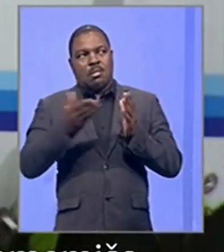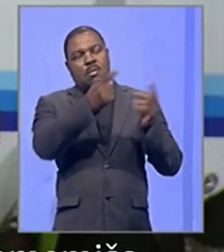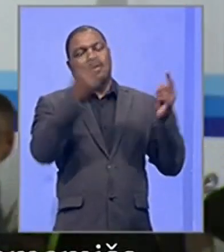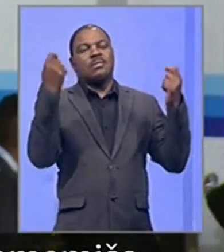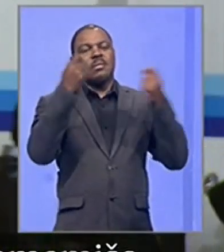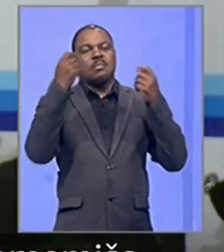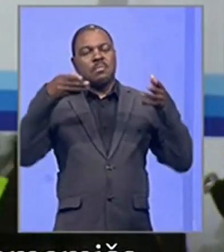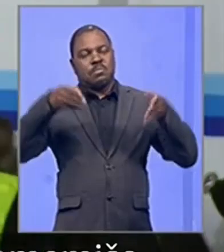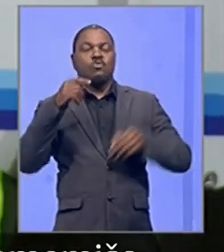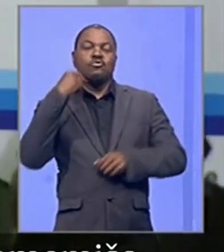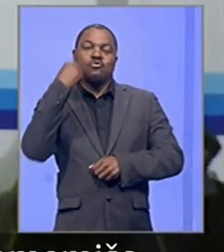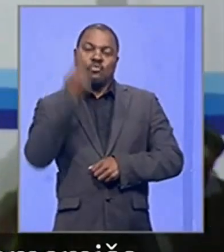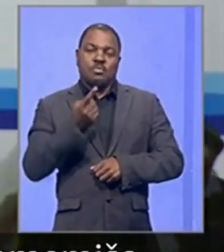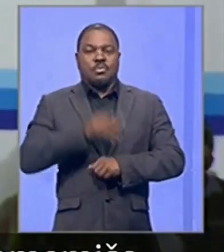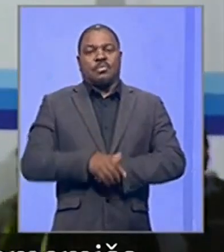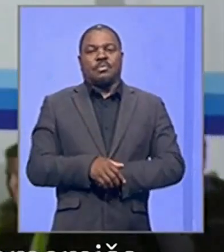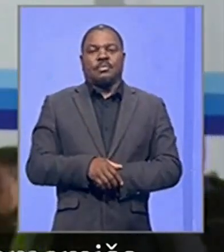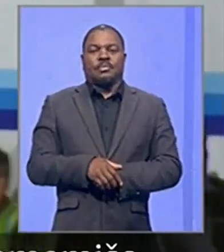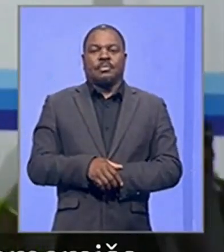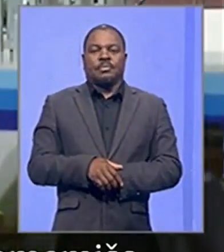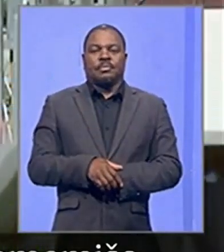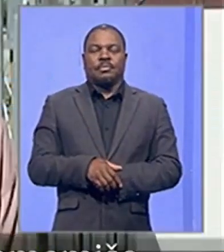Ramaphosa go SASSA.